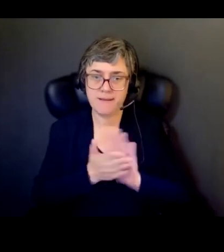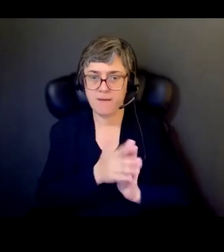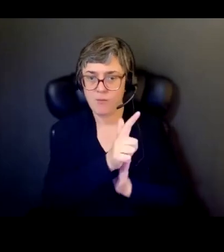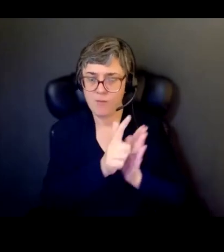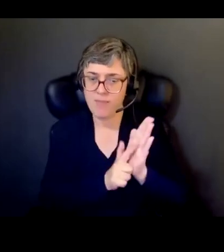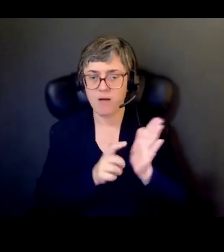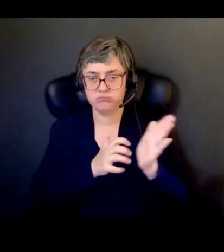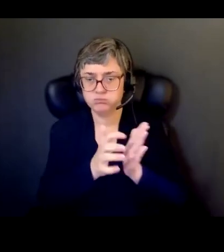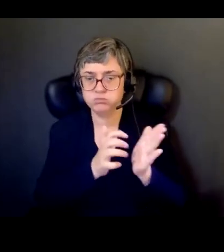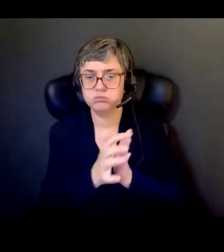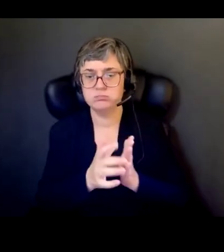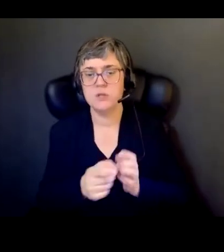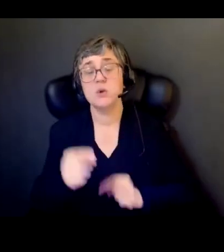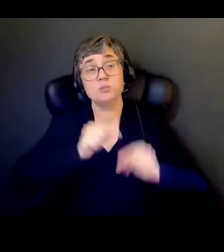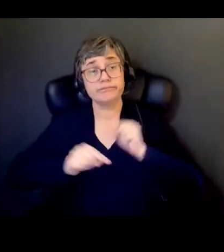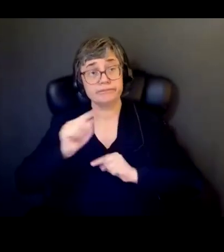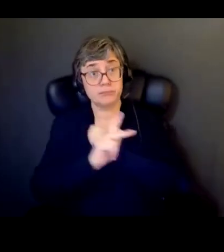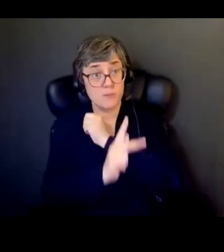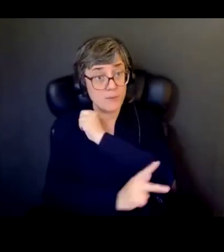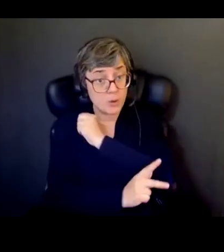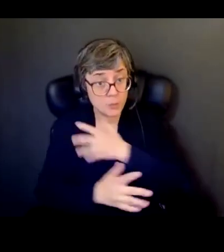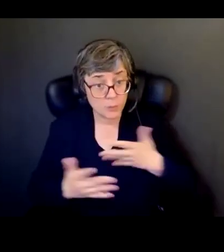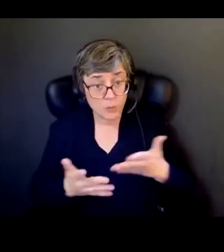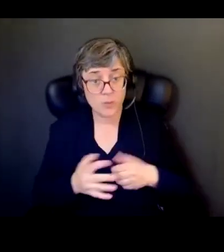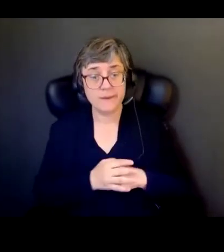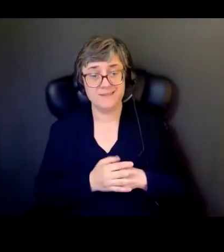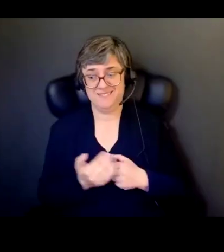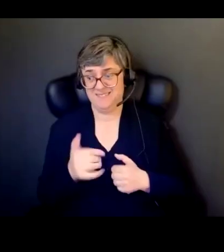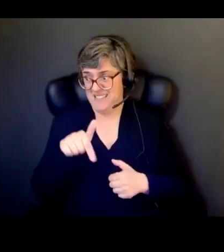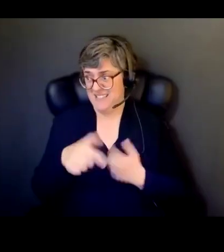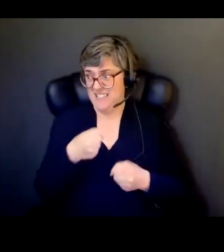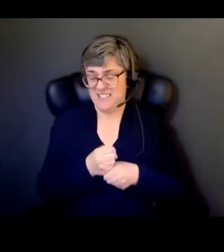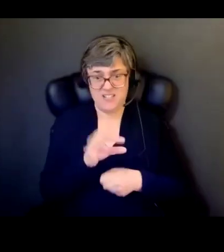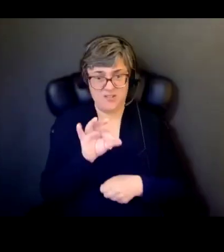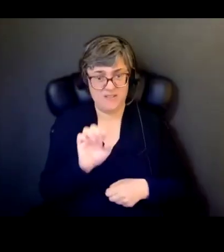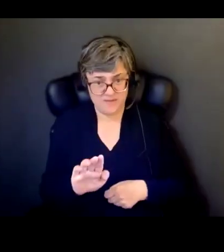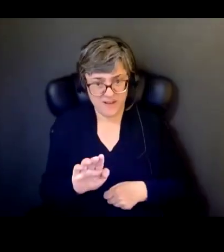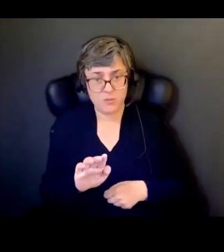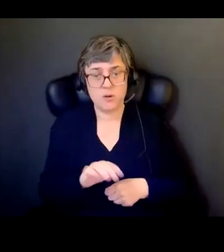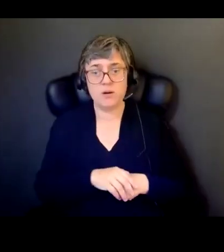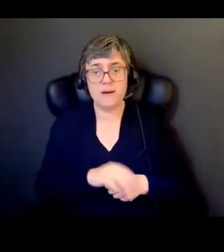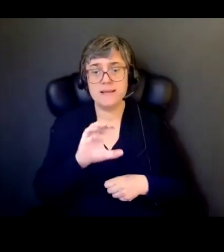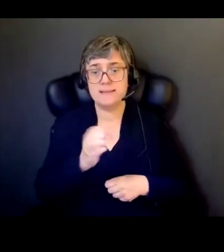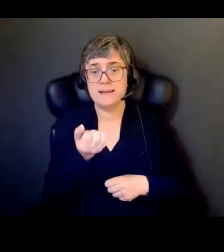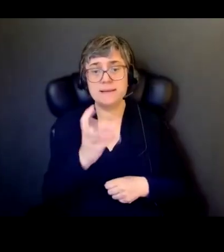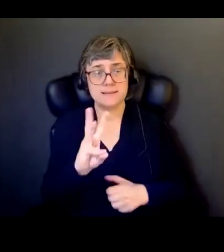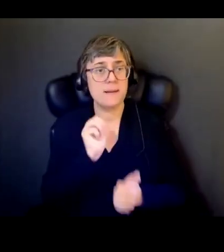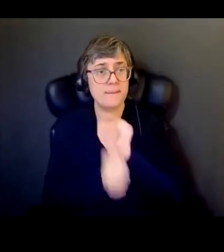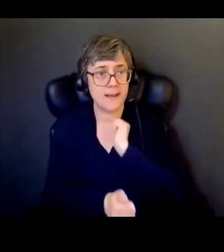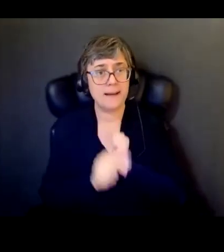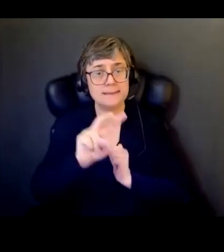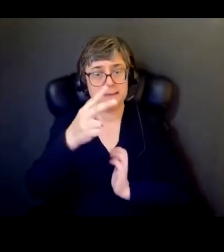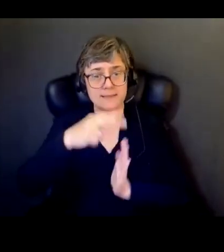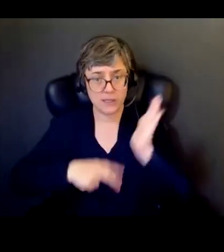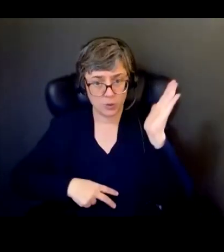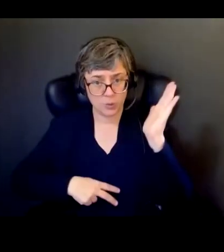study. So there, a number of organizations, including Dementia Justice and many others